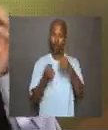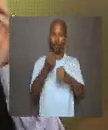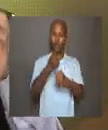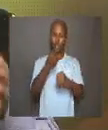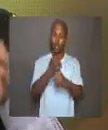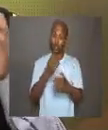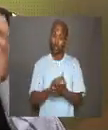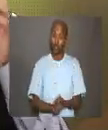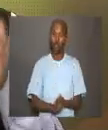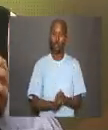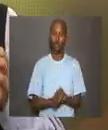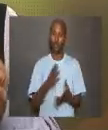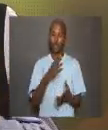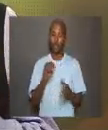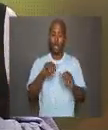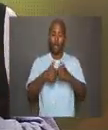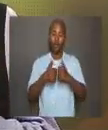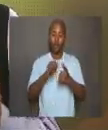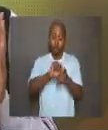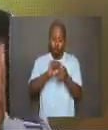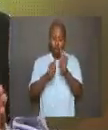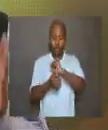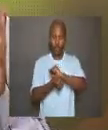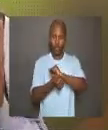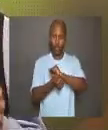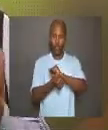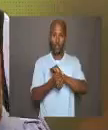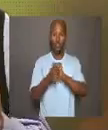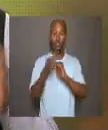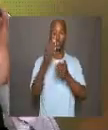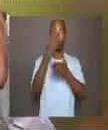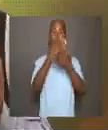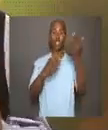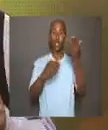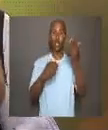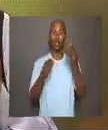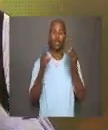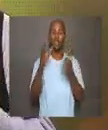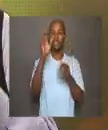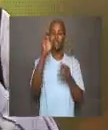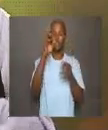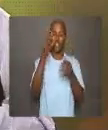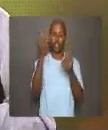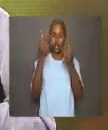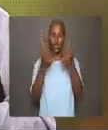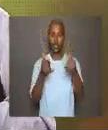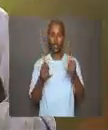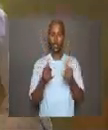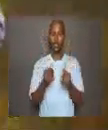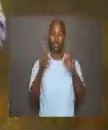the fundamental operations, and how to convert them to partial fraction